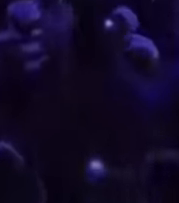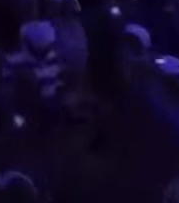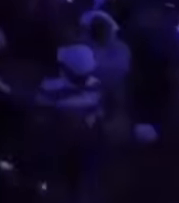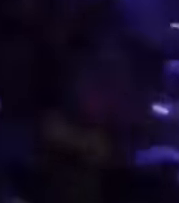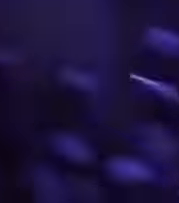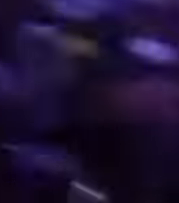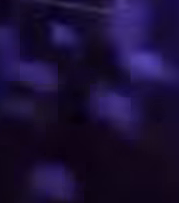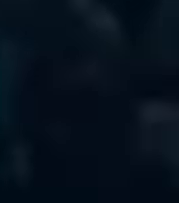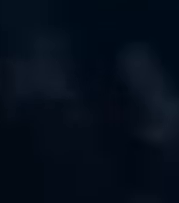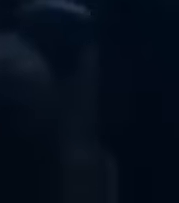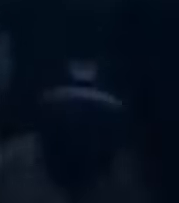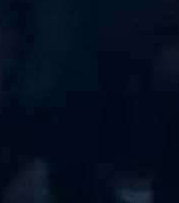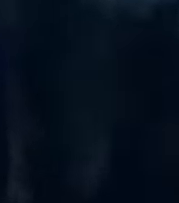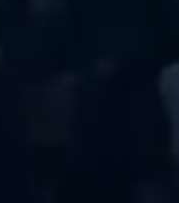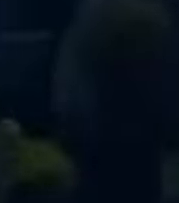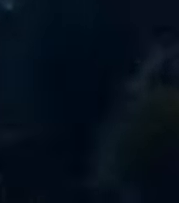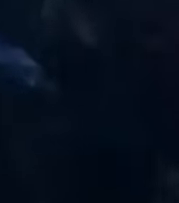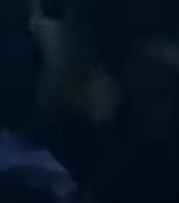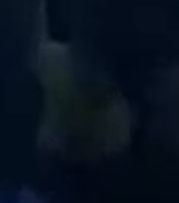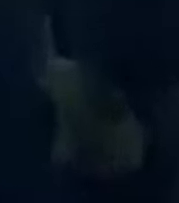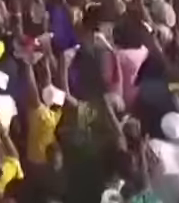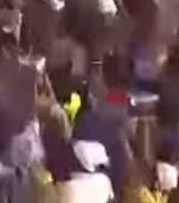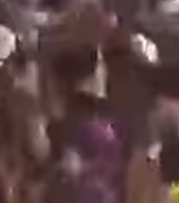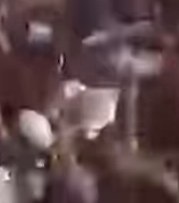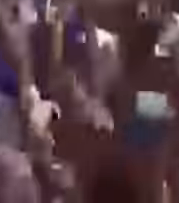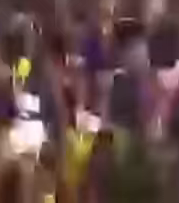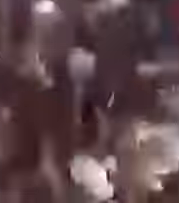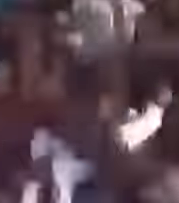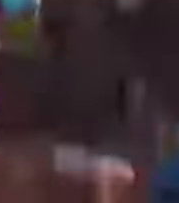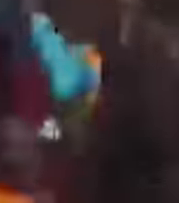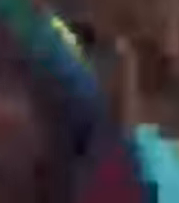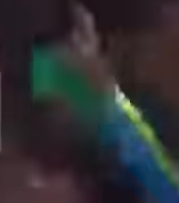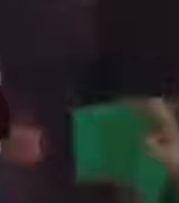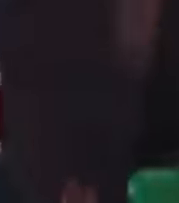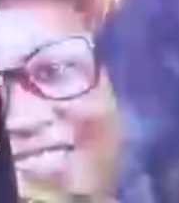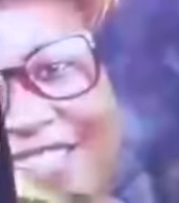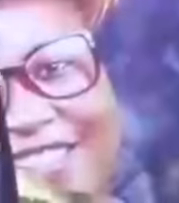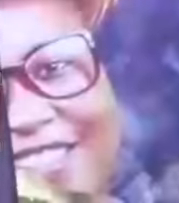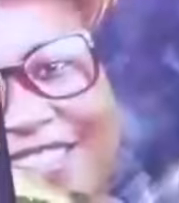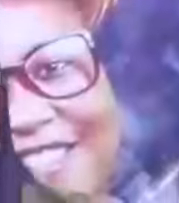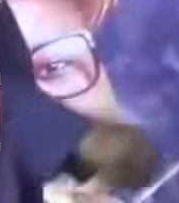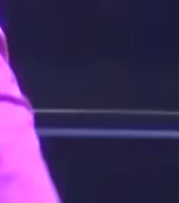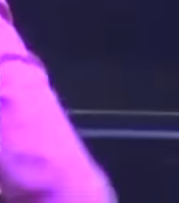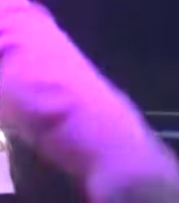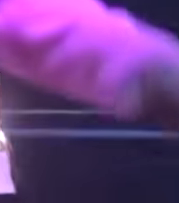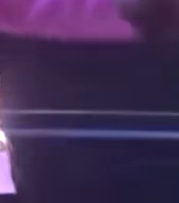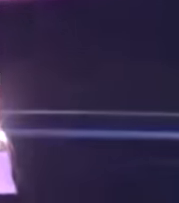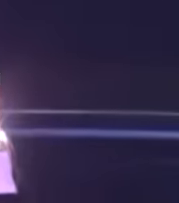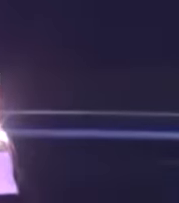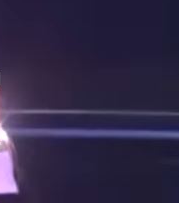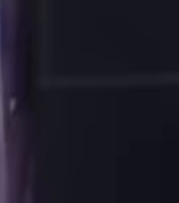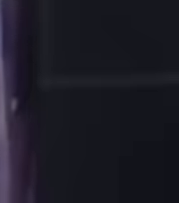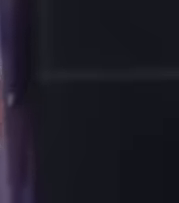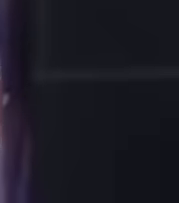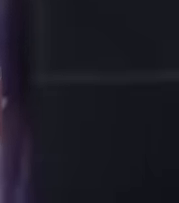November 24th, Mère la gomère, Rolé l'Ojojuma, Papa Ati, Mama Shebioba, The Eminence Apostle Dr. S.M.O. Mustafa